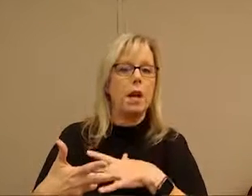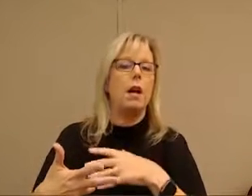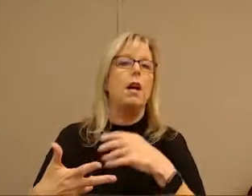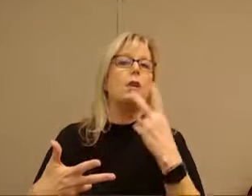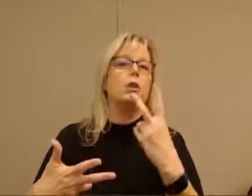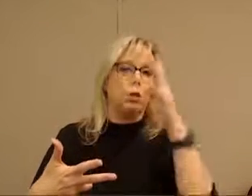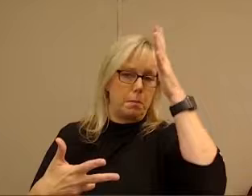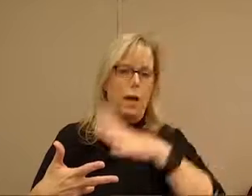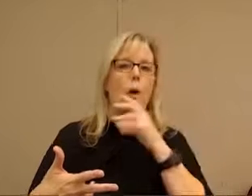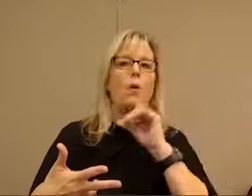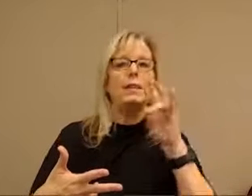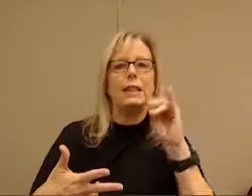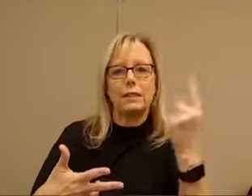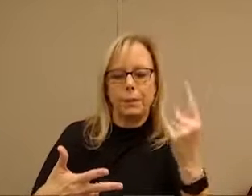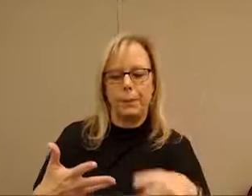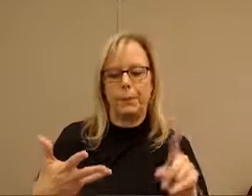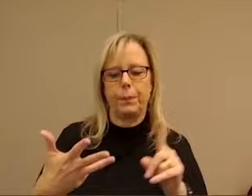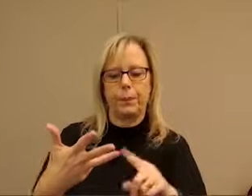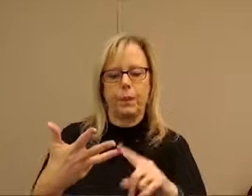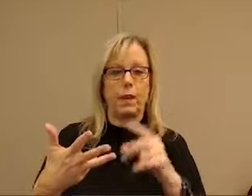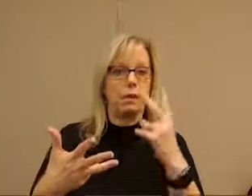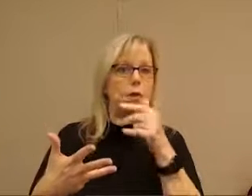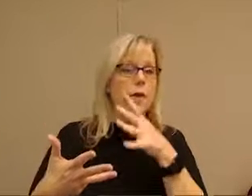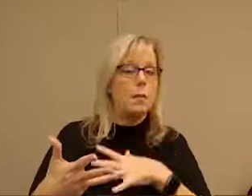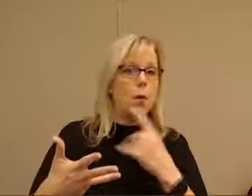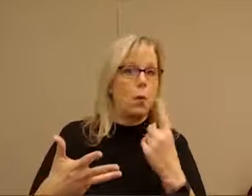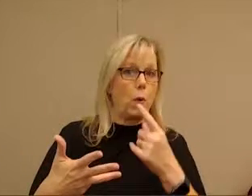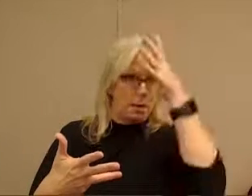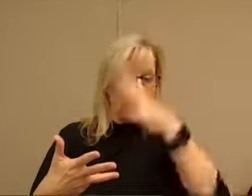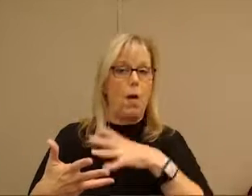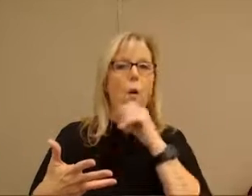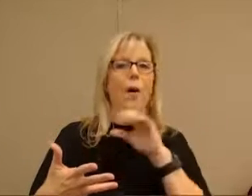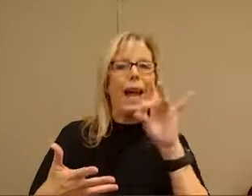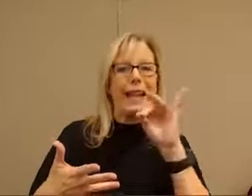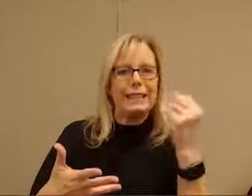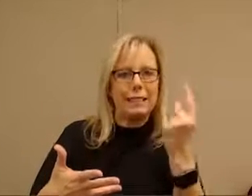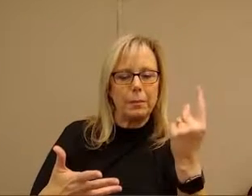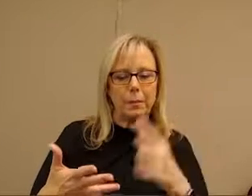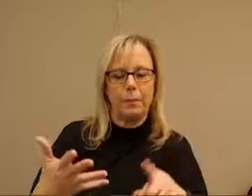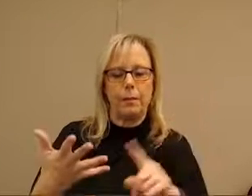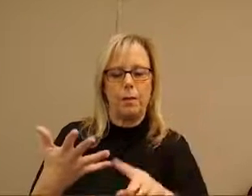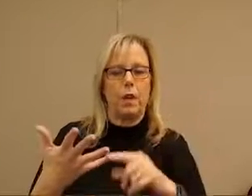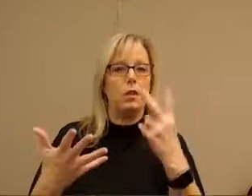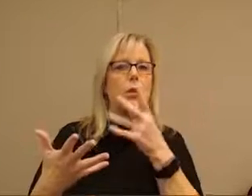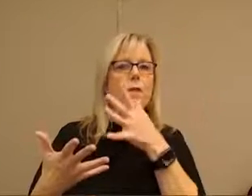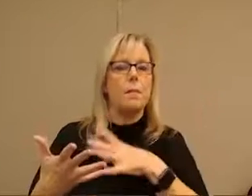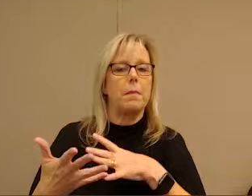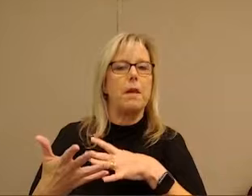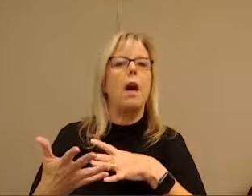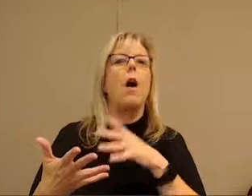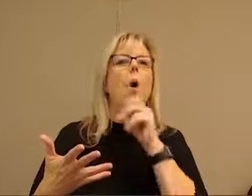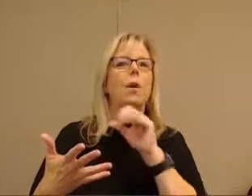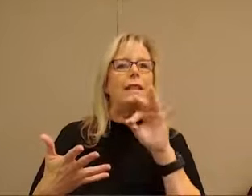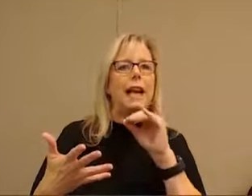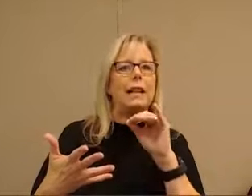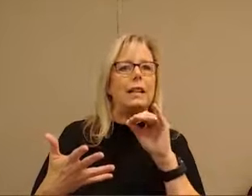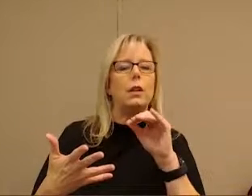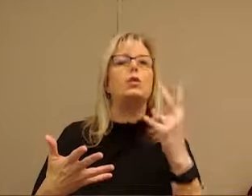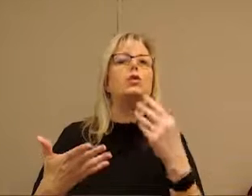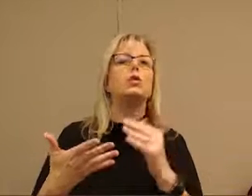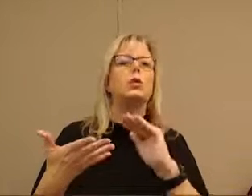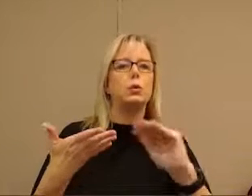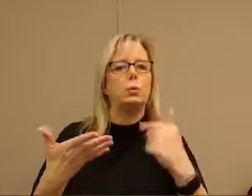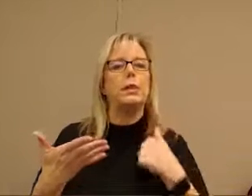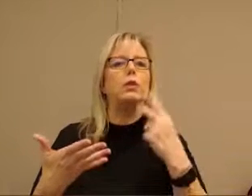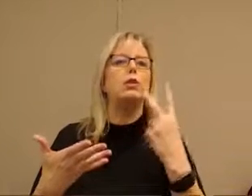2 males in their 70s, 2 females and 1 male in their 80s, and 2 females in their 90s. Or, I'm sorry, 2 males